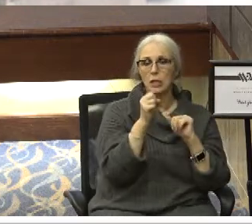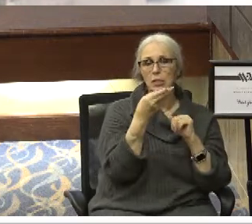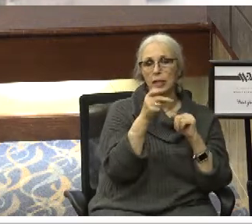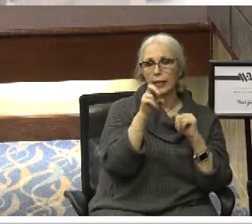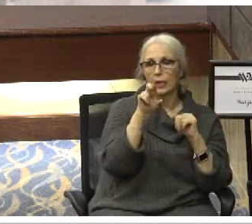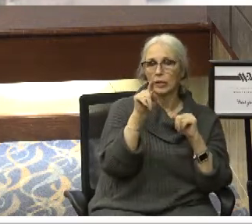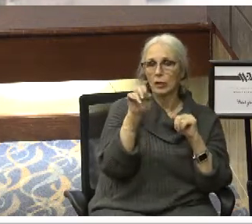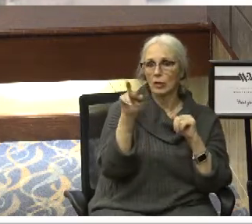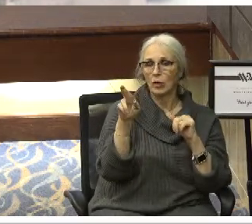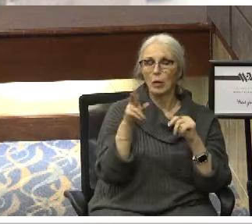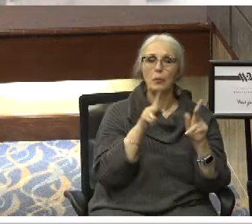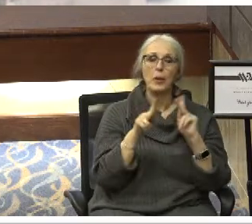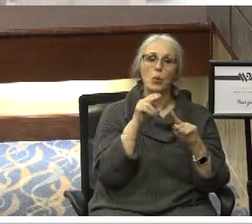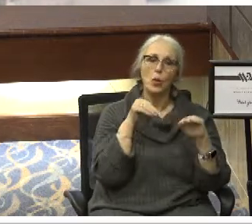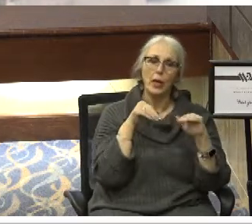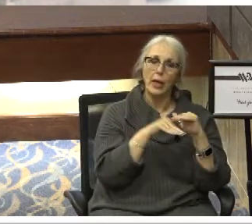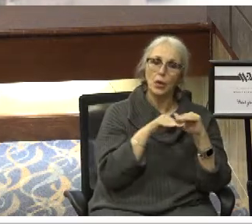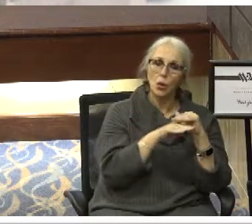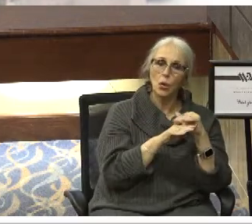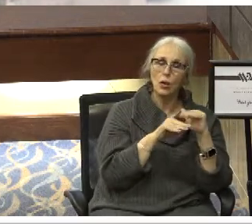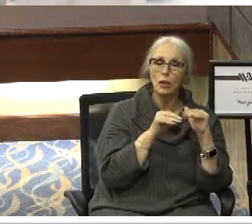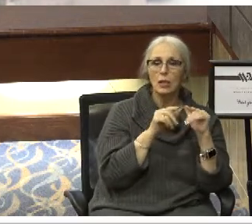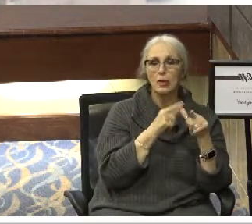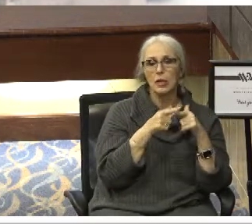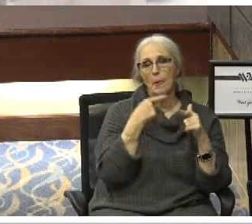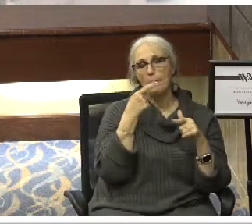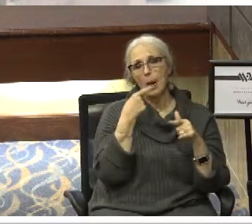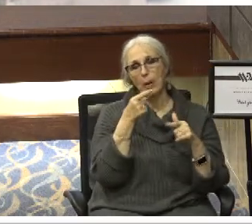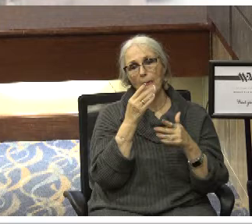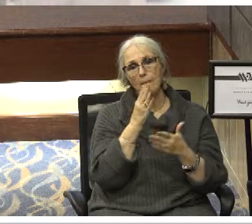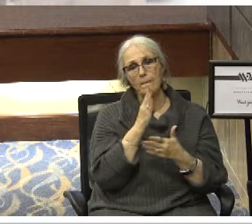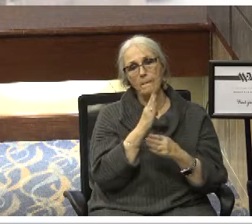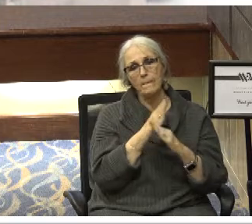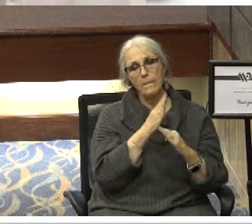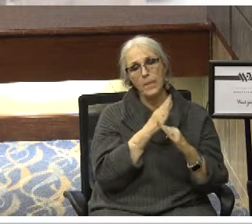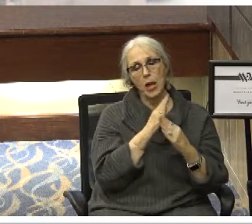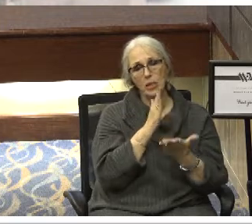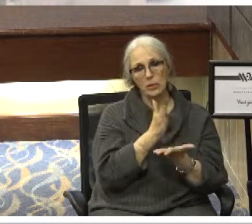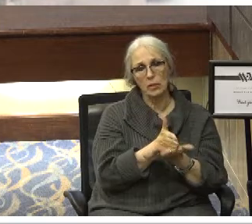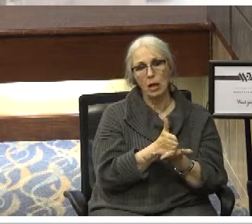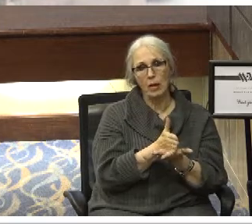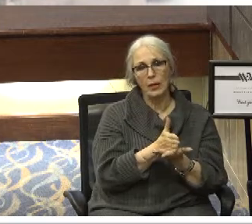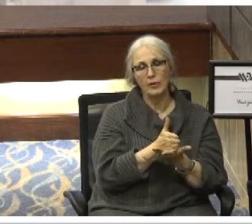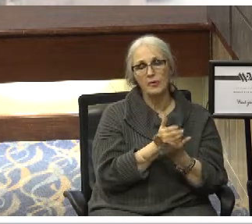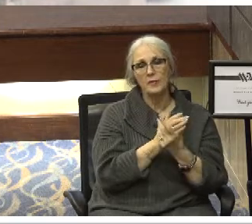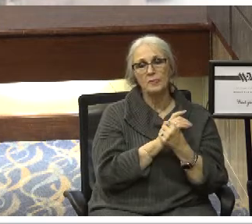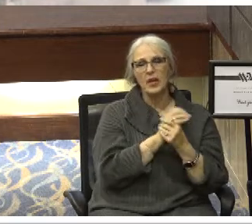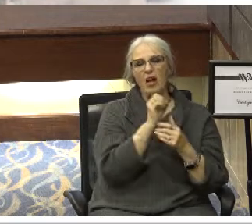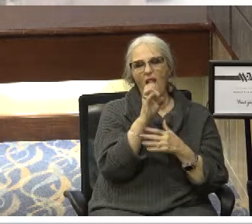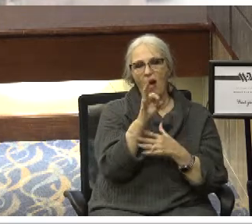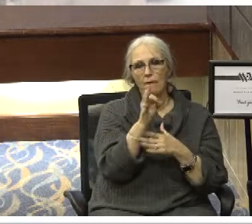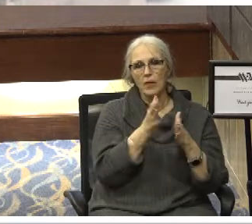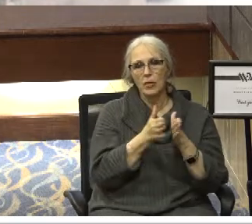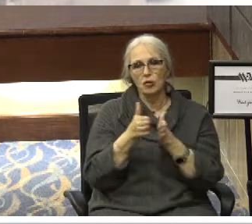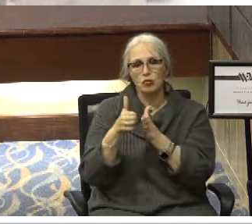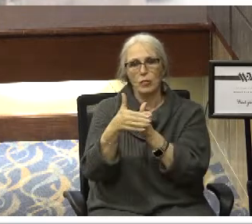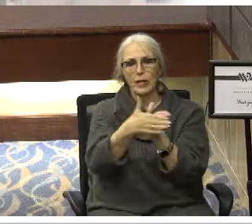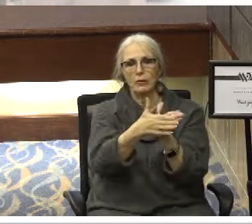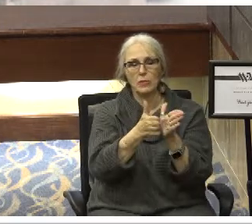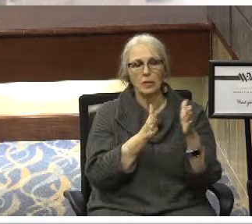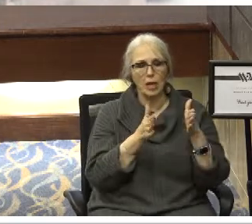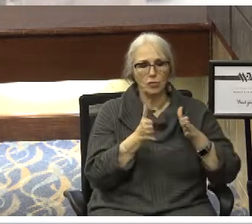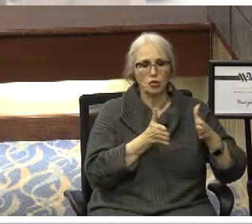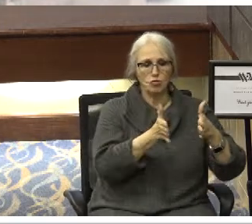people come to this facility or anywhere else, it would be a public bus stop, would have a place that would be off the street